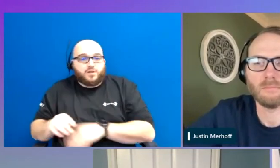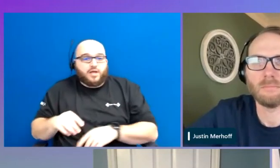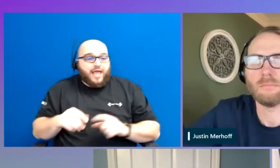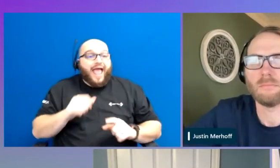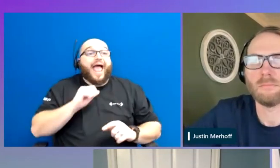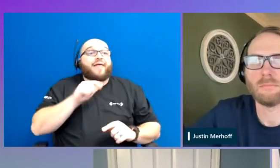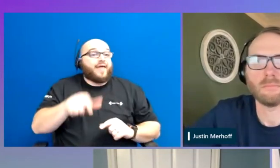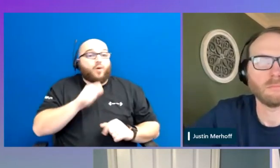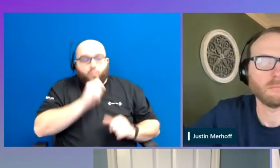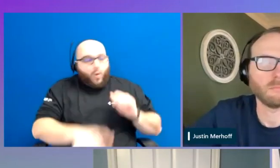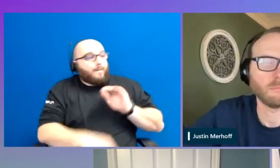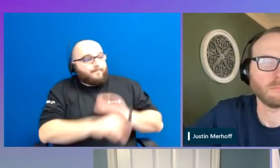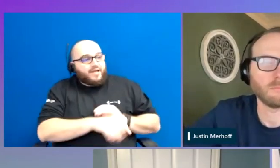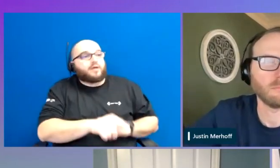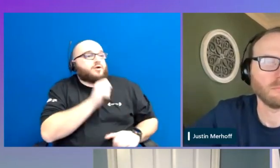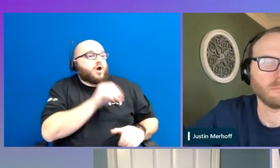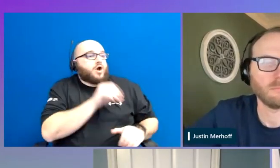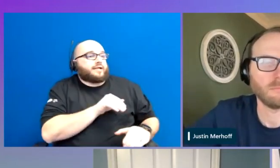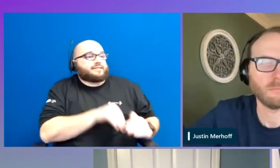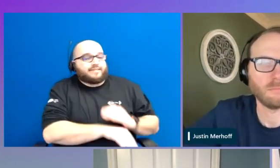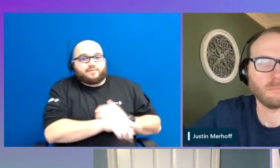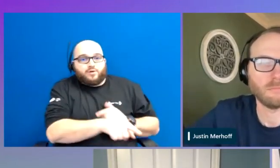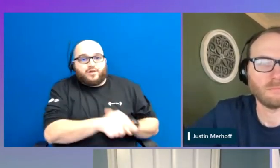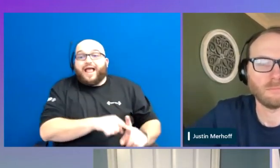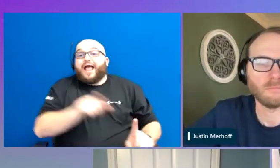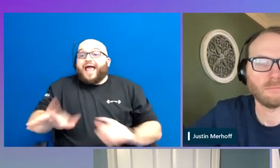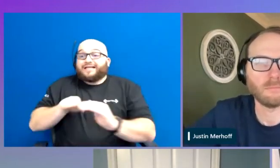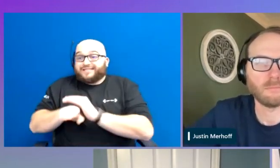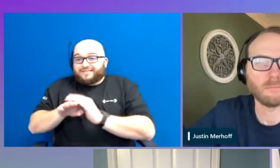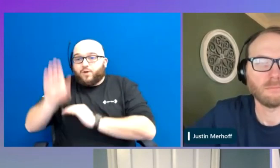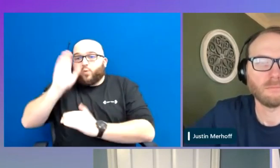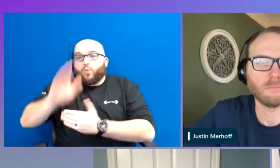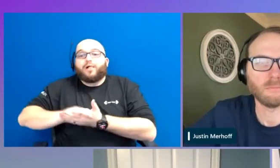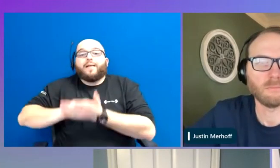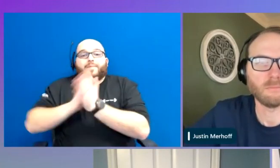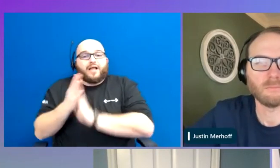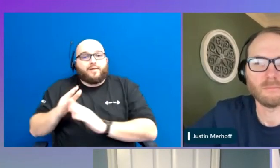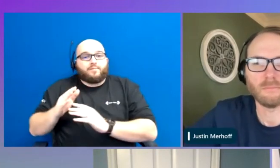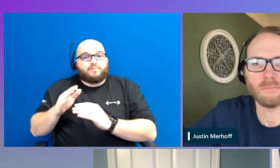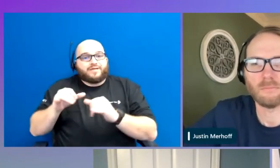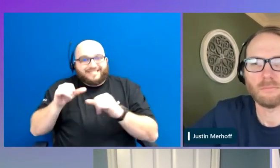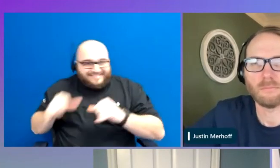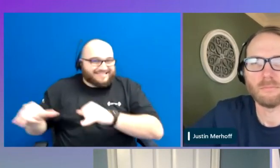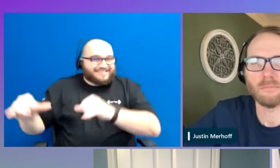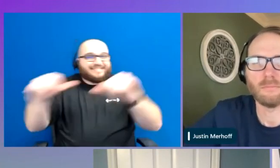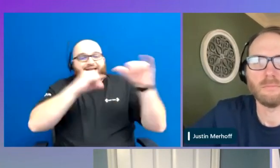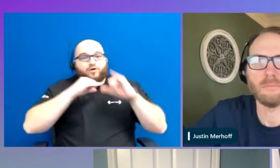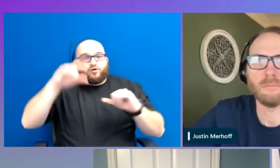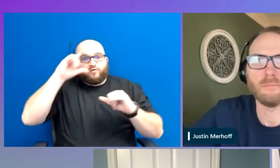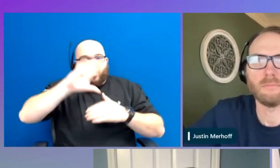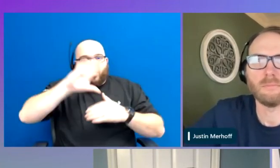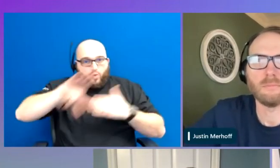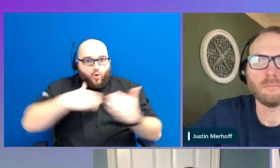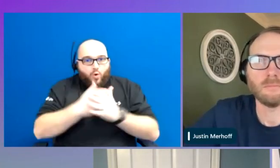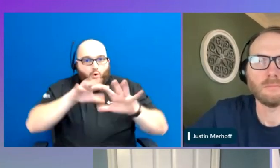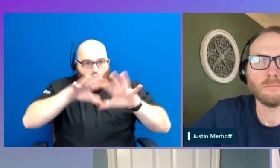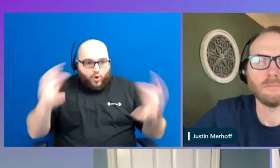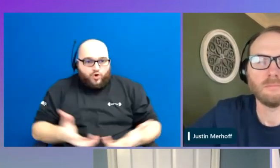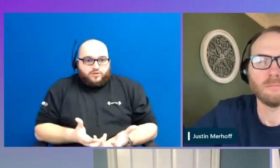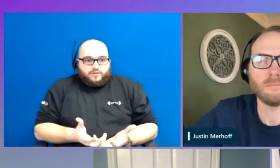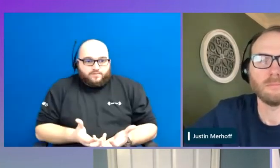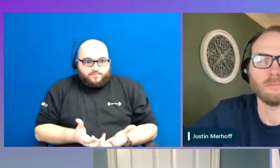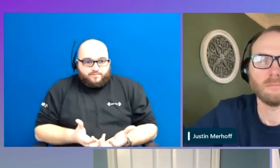And that's just going to become the industry default eventually. So this is just